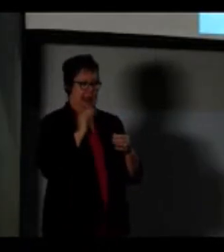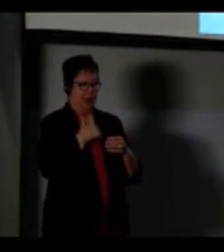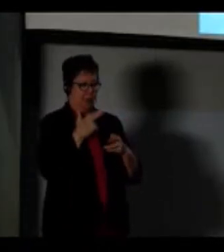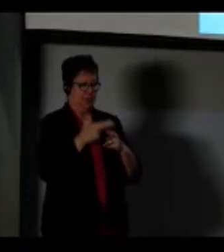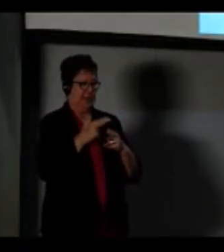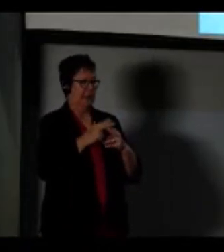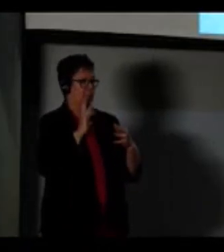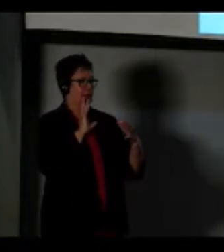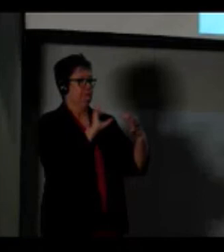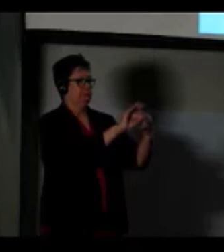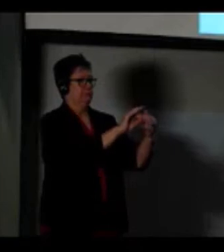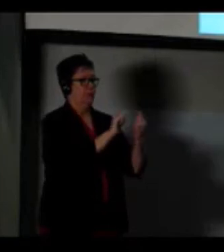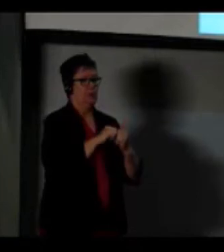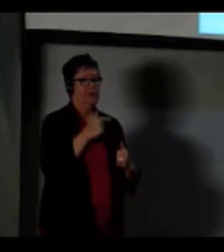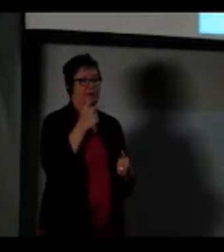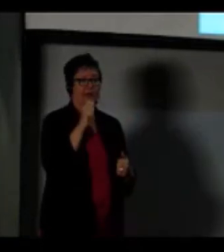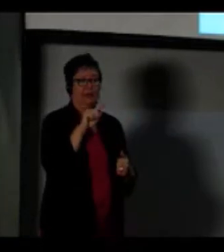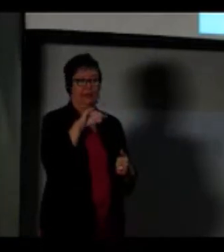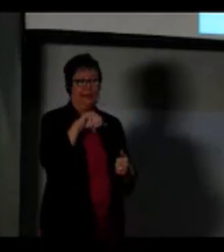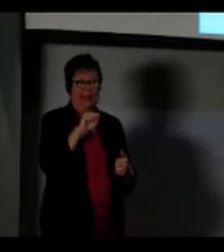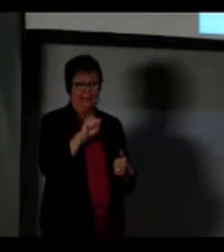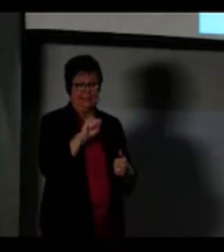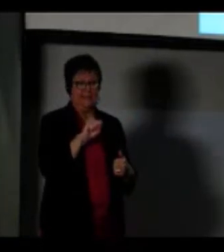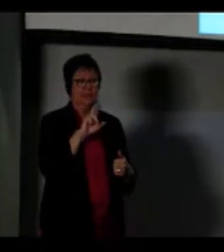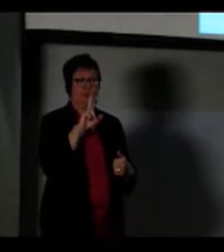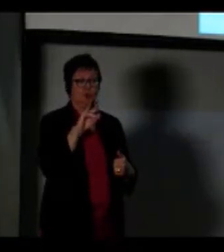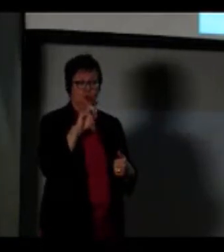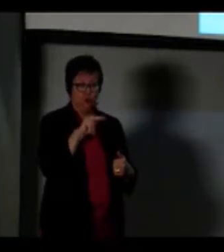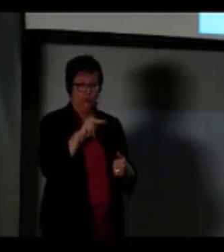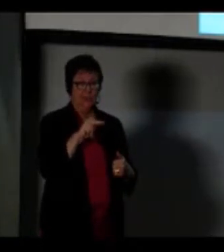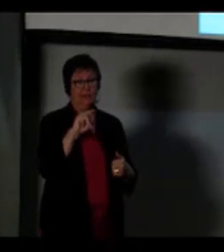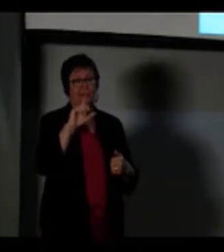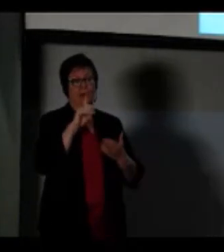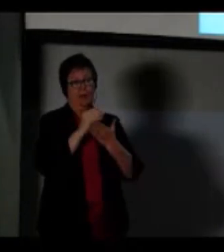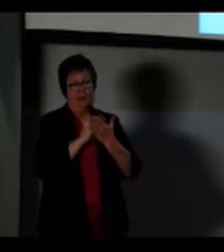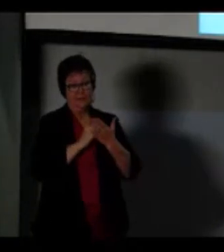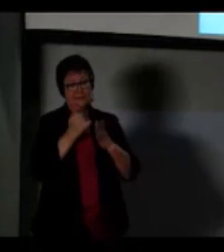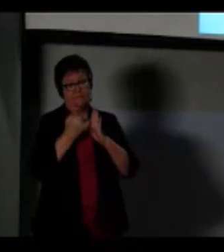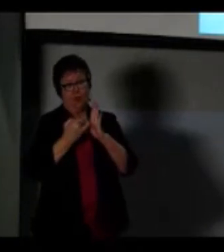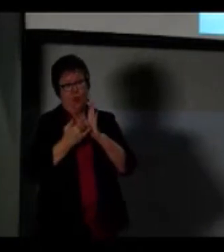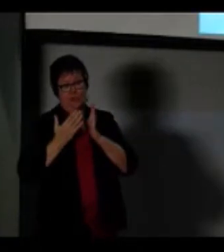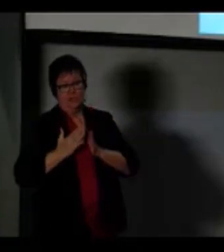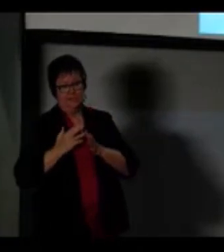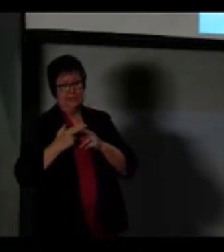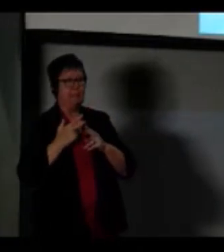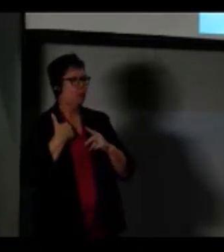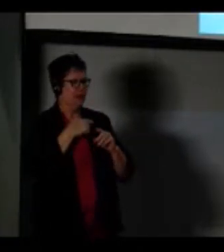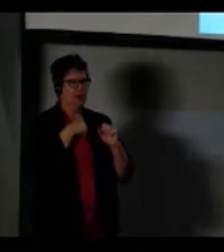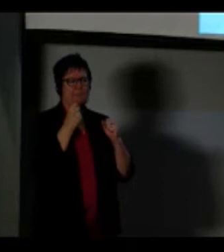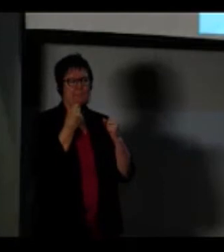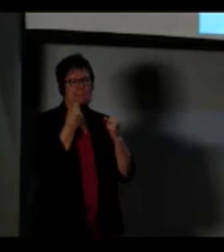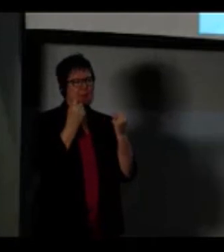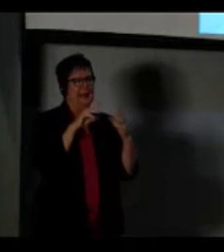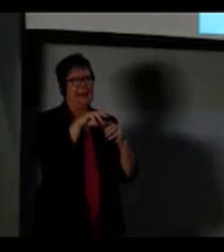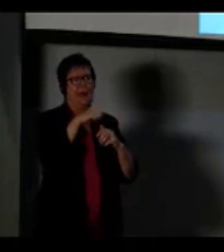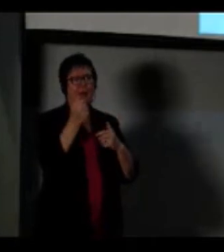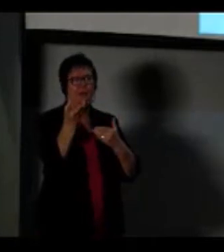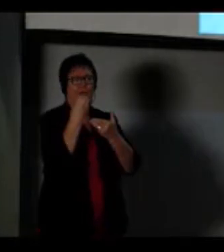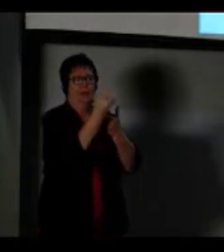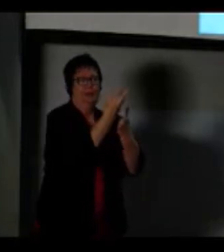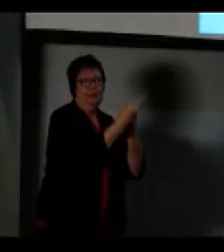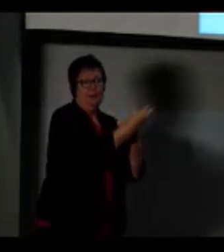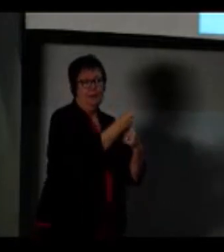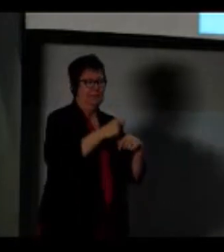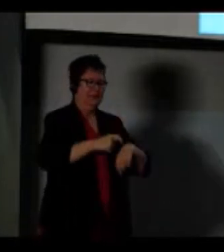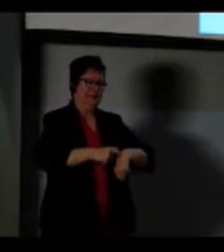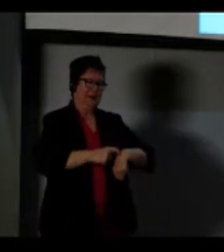the Getty's Union List of Artist Names, and there are many other linkages we could have made. We just didn't have time and